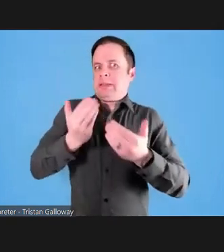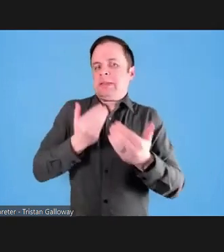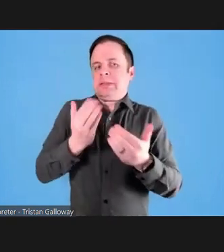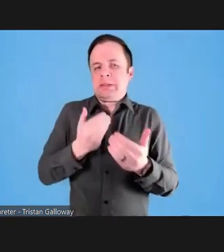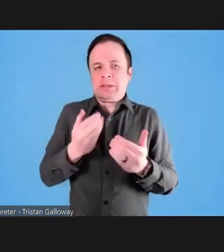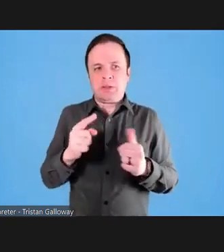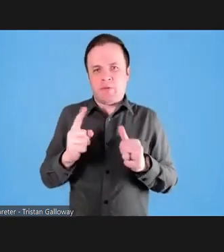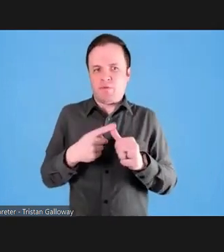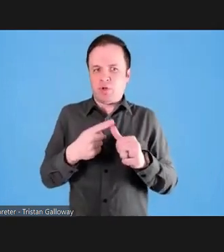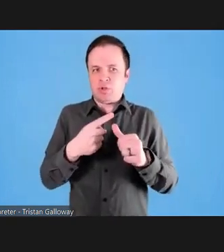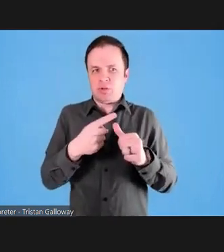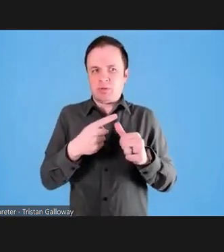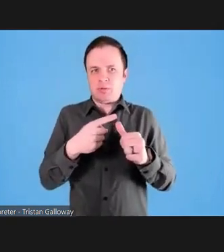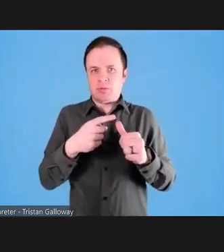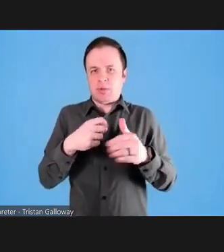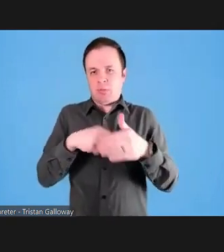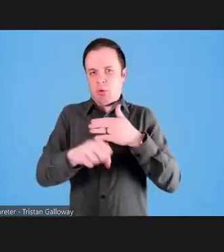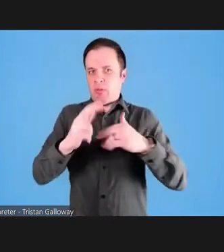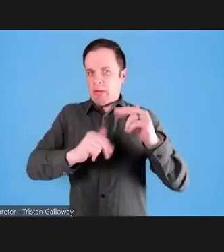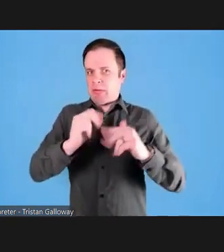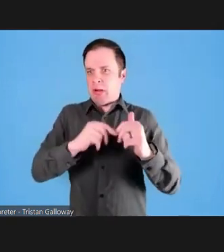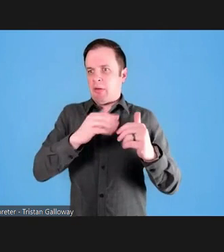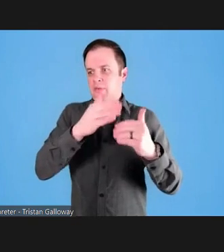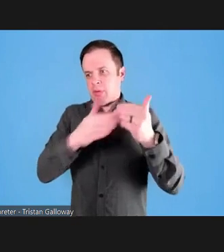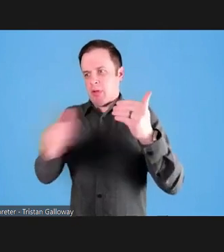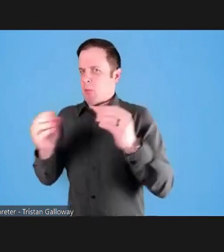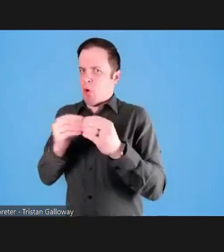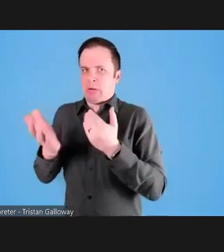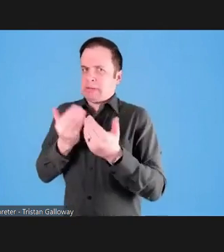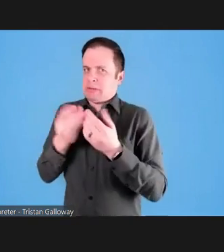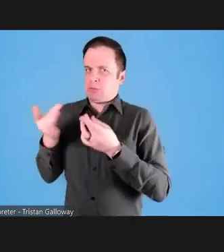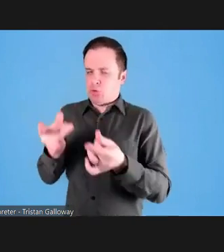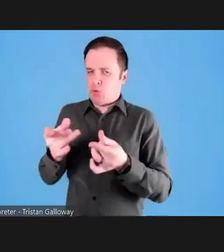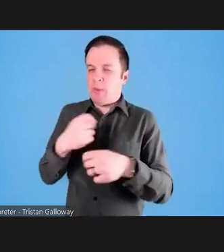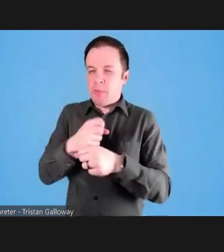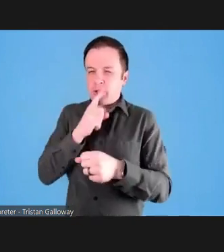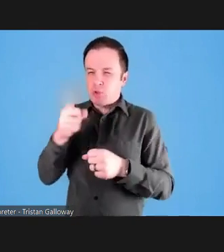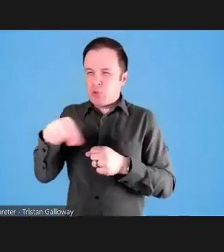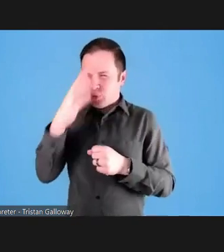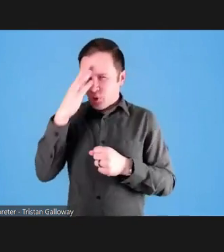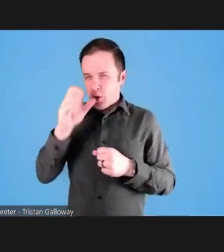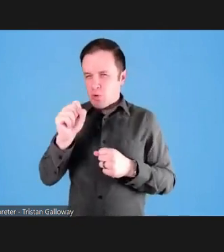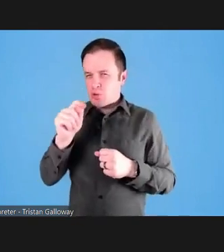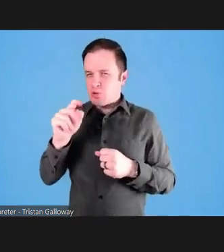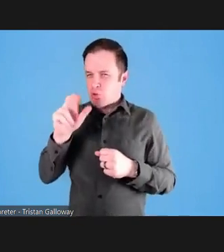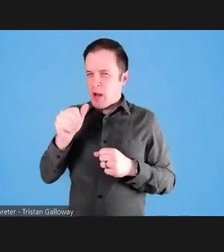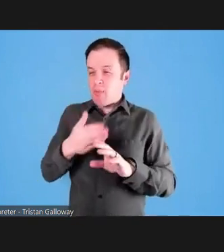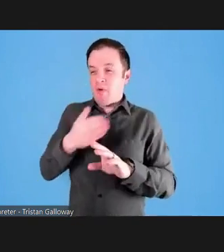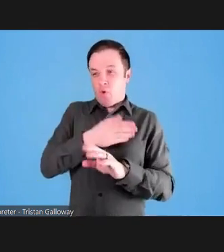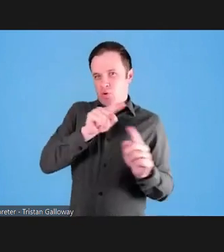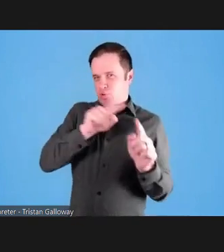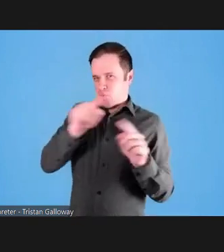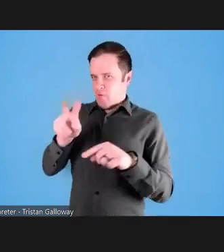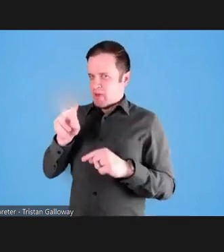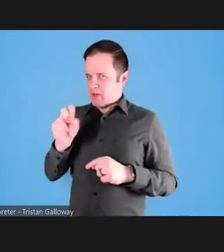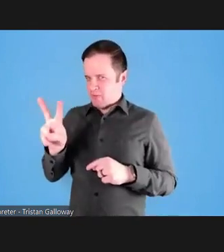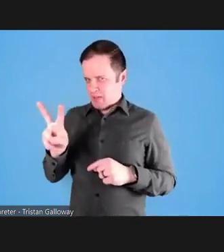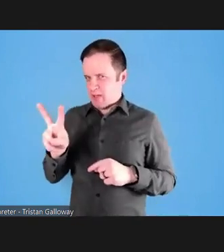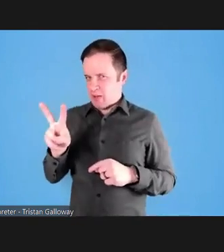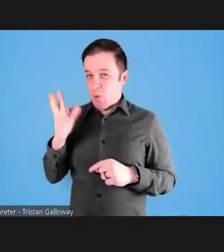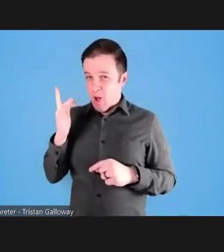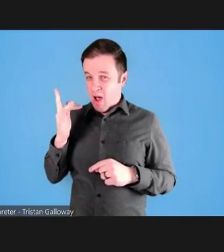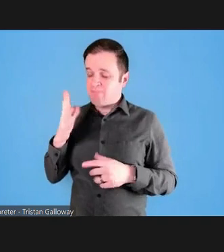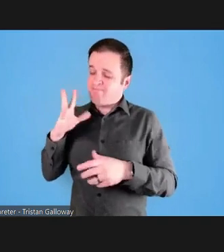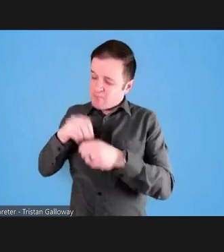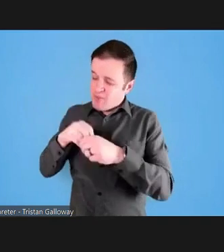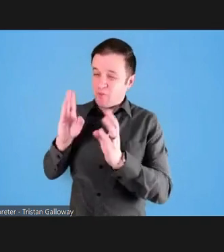birth facility. Be sure to familiarize yourself with Strata prior to the initial site visit virtual meeting, because as a part of the meeting,